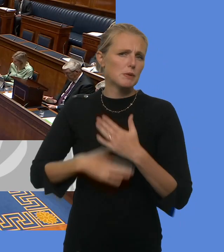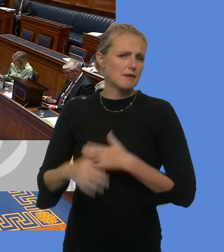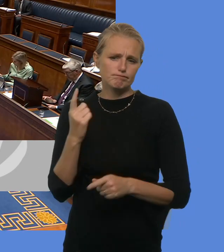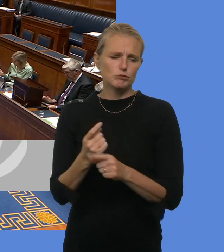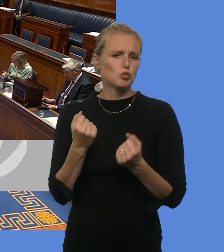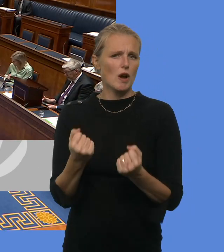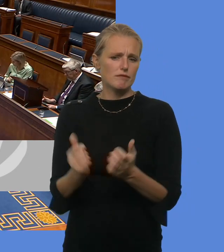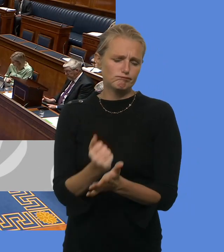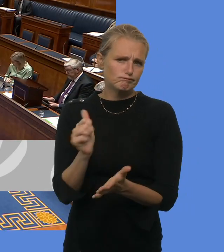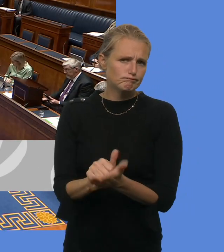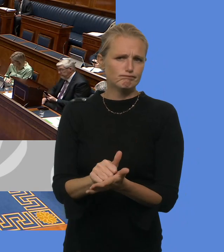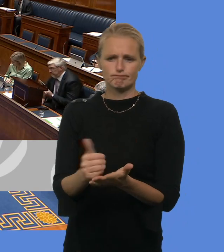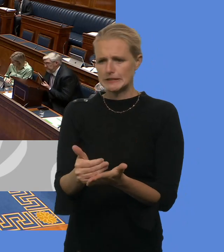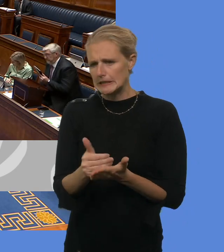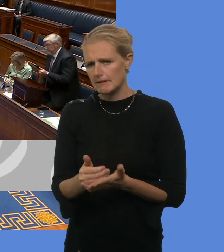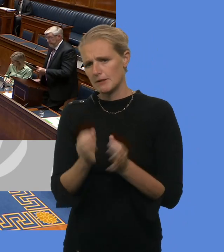Minister.